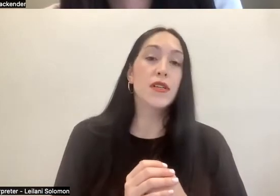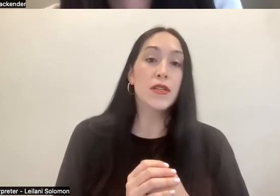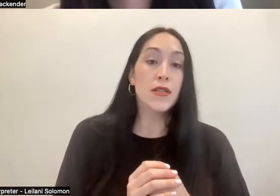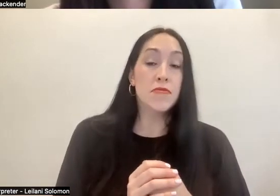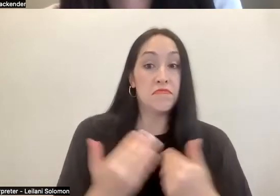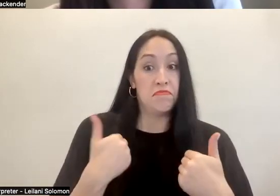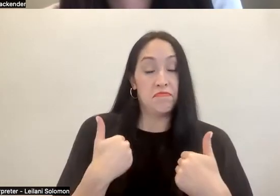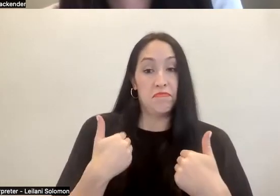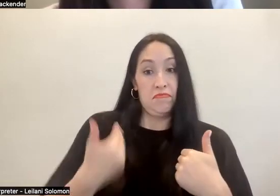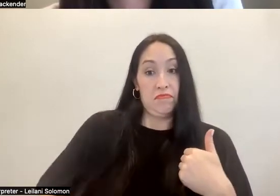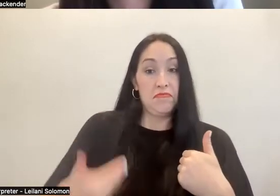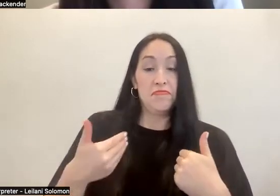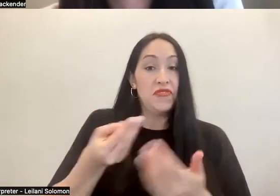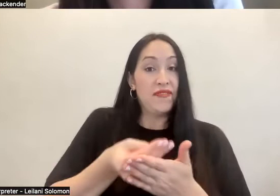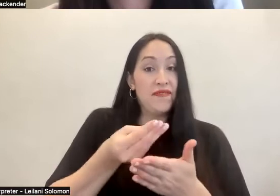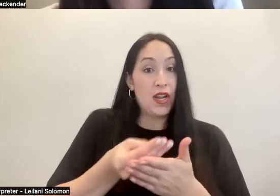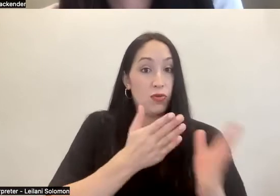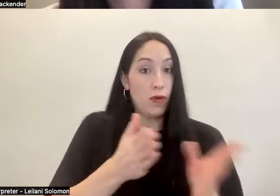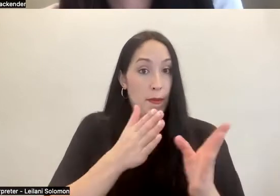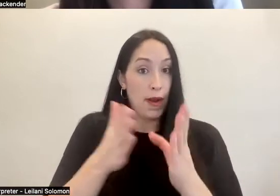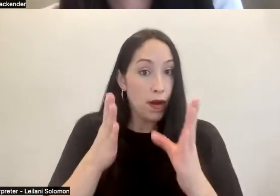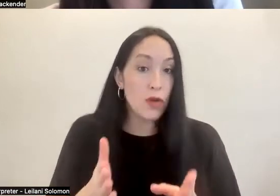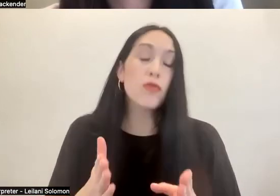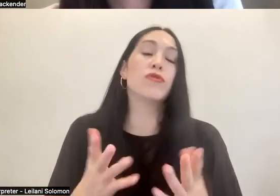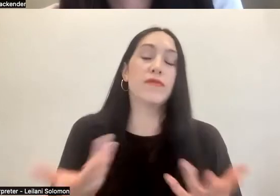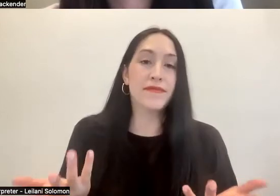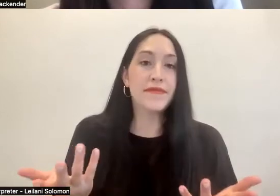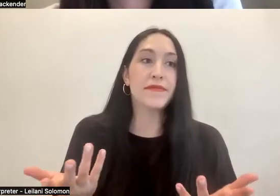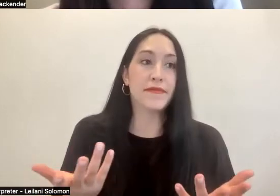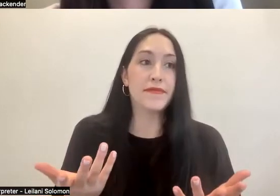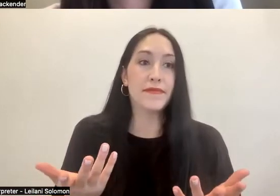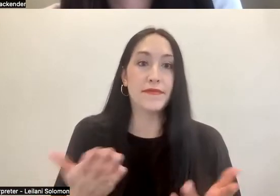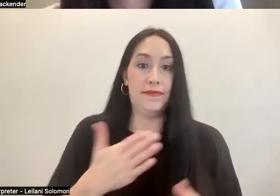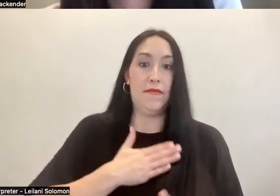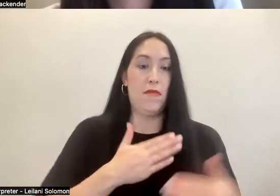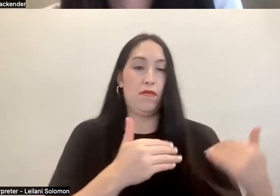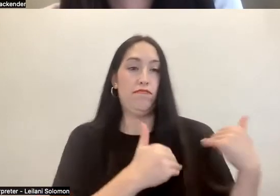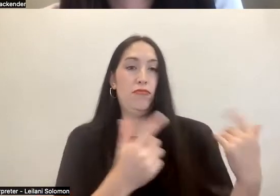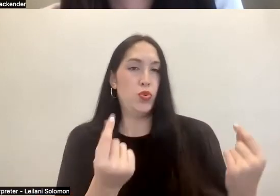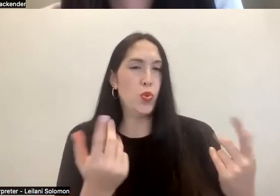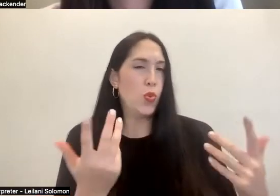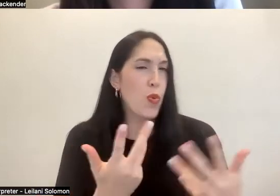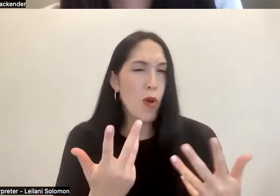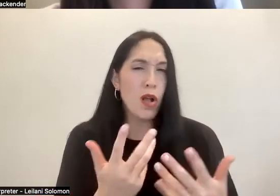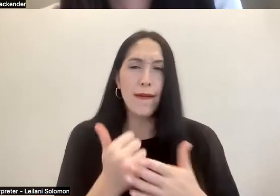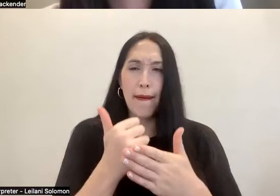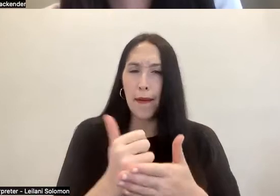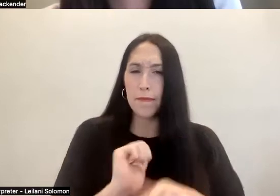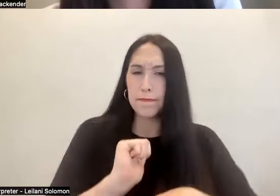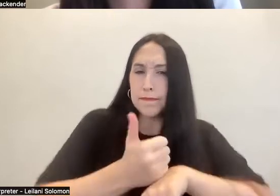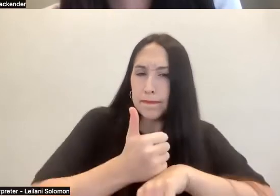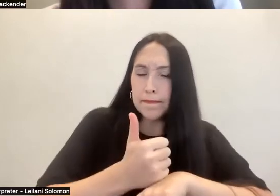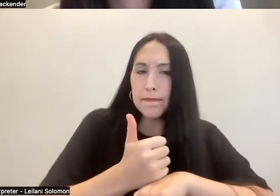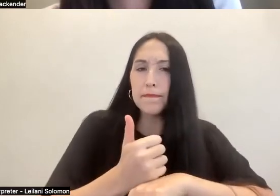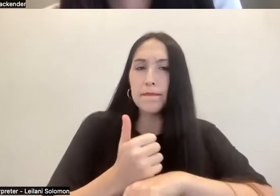financial planner, some of the efforts on my part are to help build a foundation for